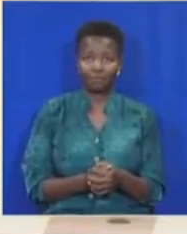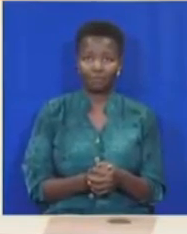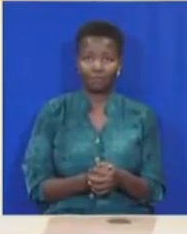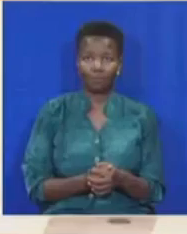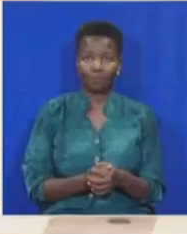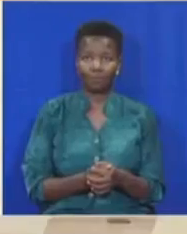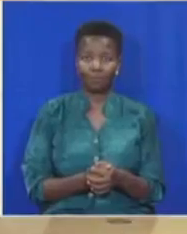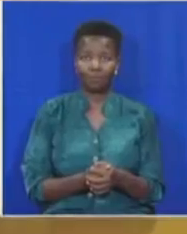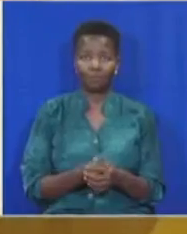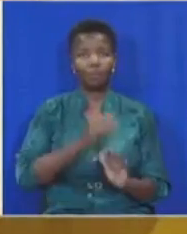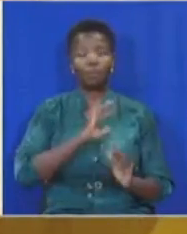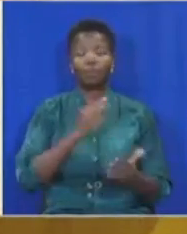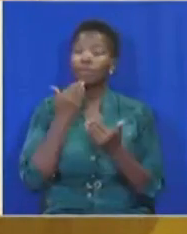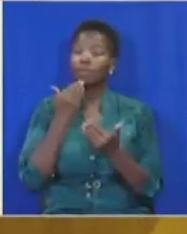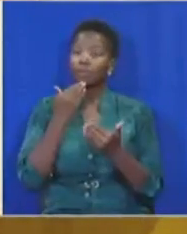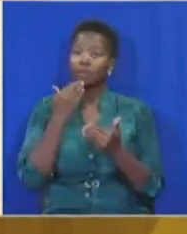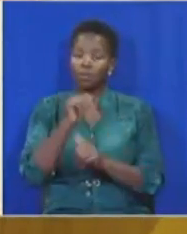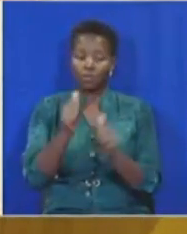Thank you, Honourable Deputy Speaker.